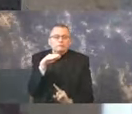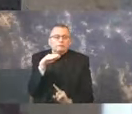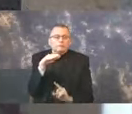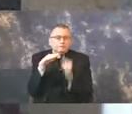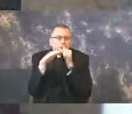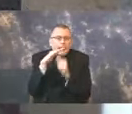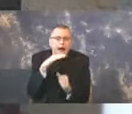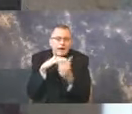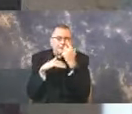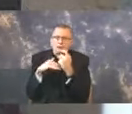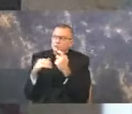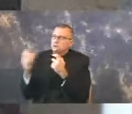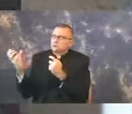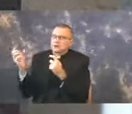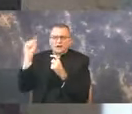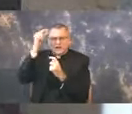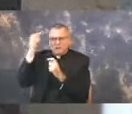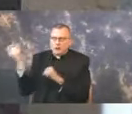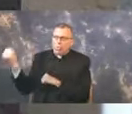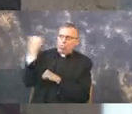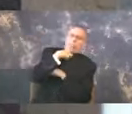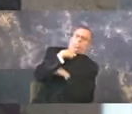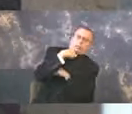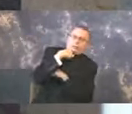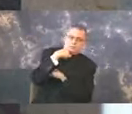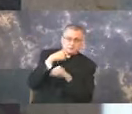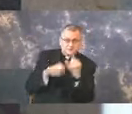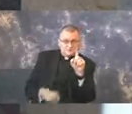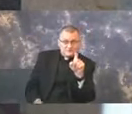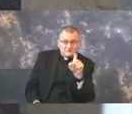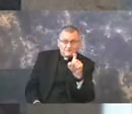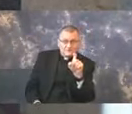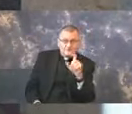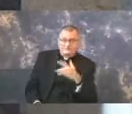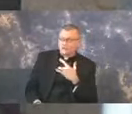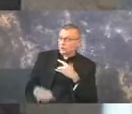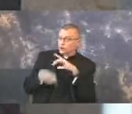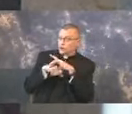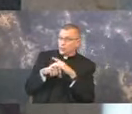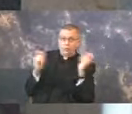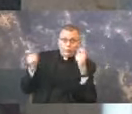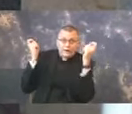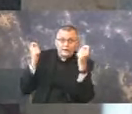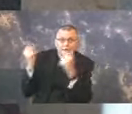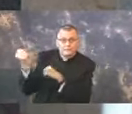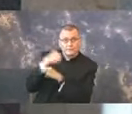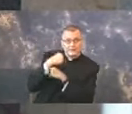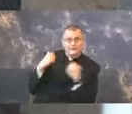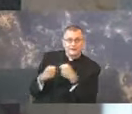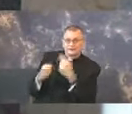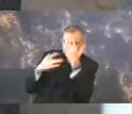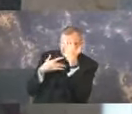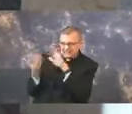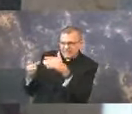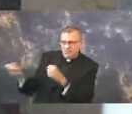of secularization and the human and earthly reality of sickness and in death?